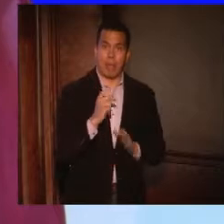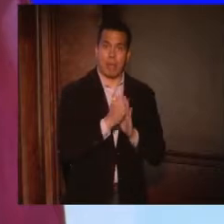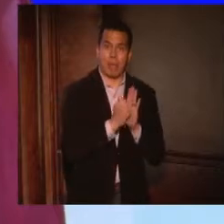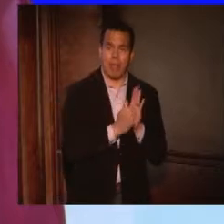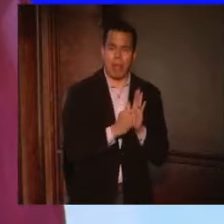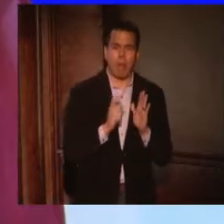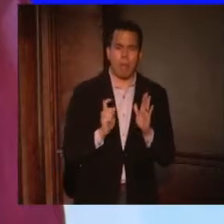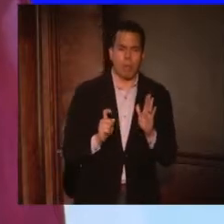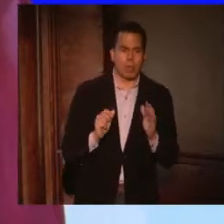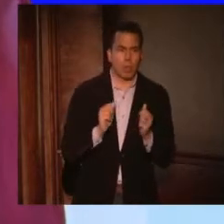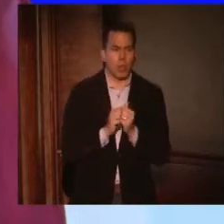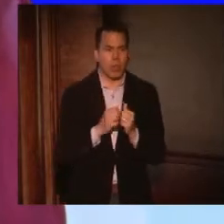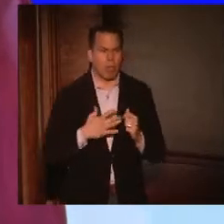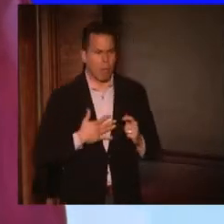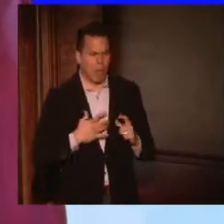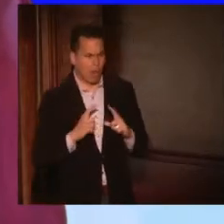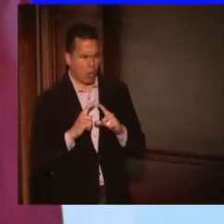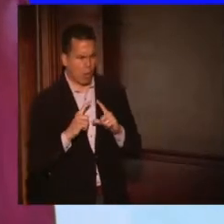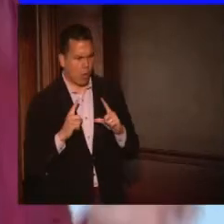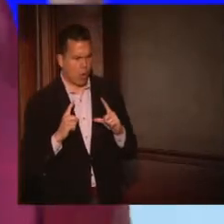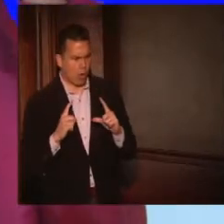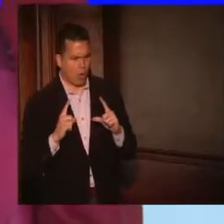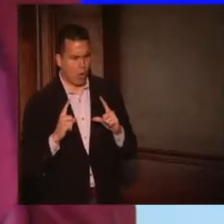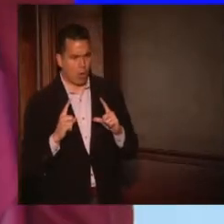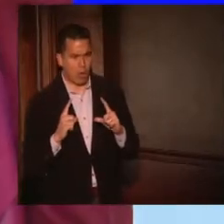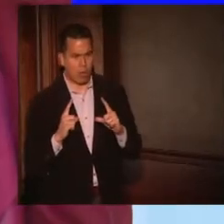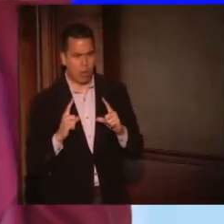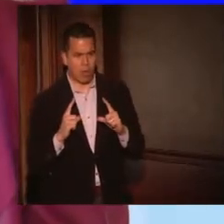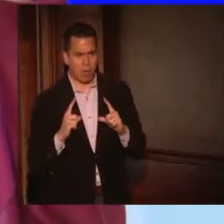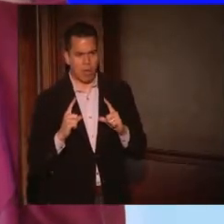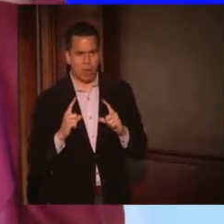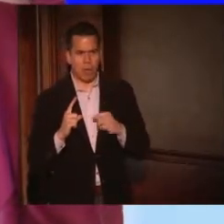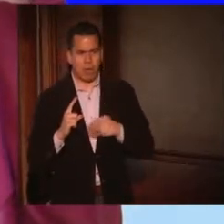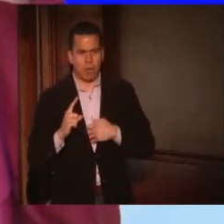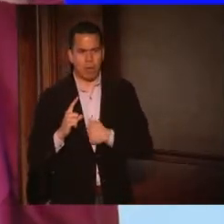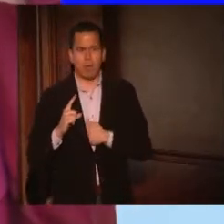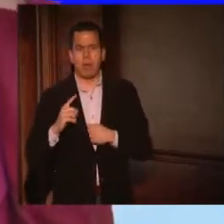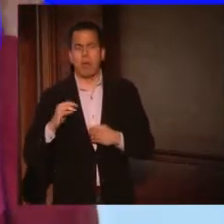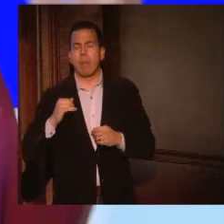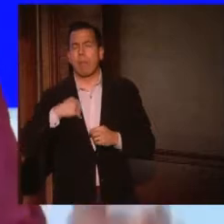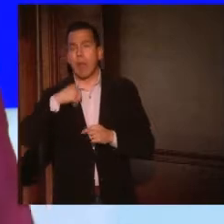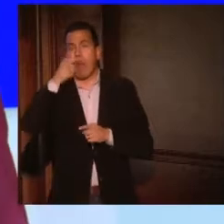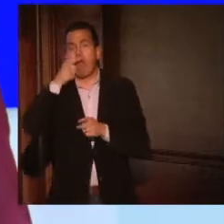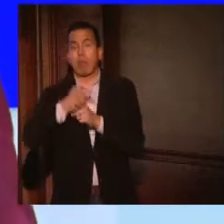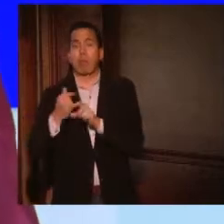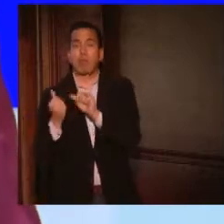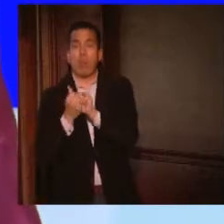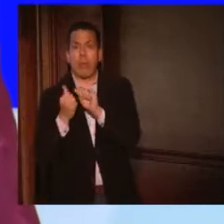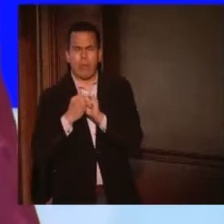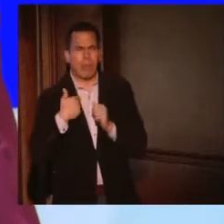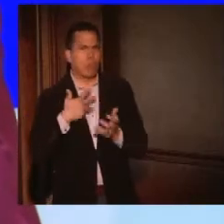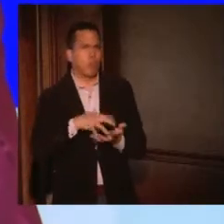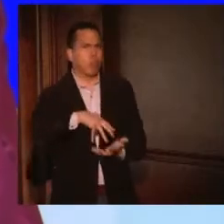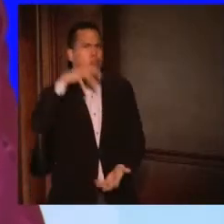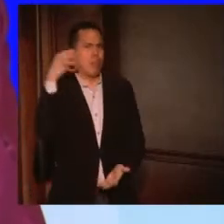colleagues to the bank because it was a lot of money and there were lots of thieves at that time. Mm-hmm. And